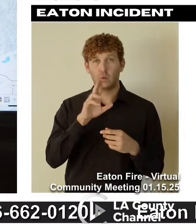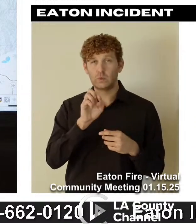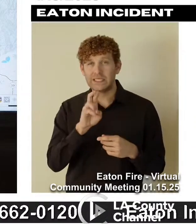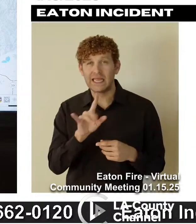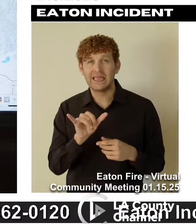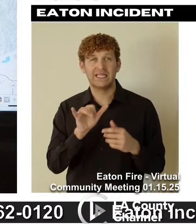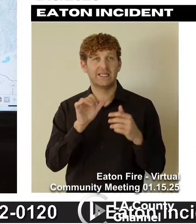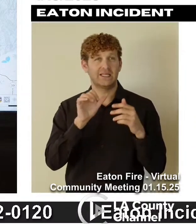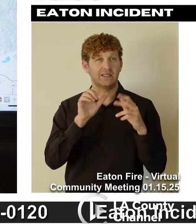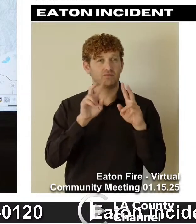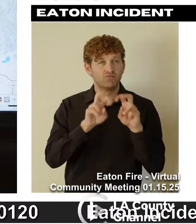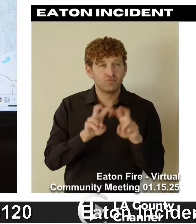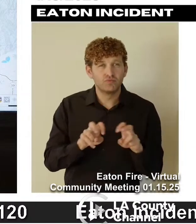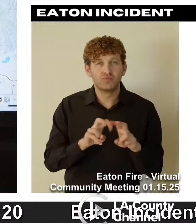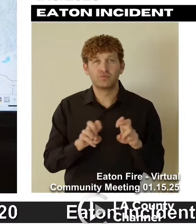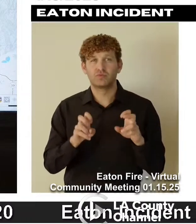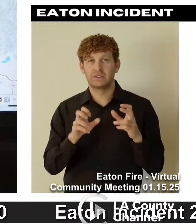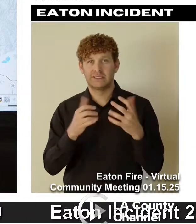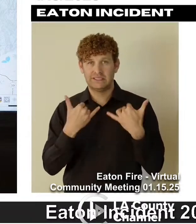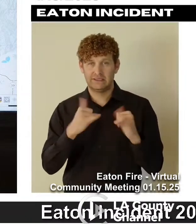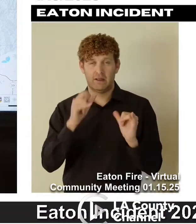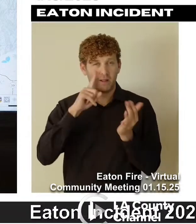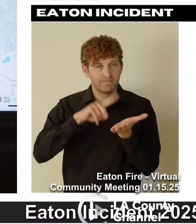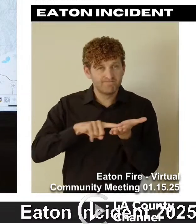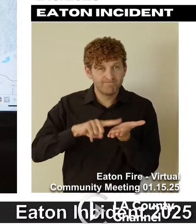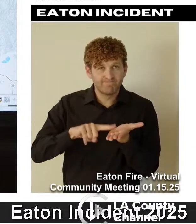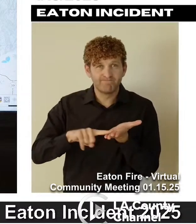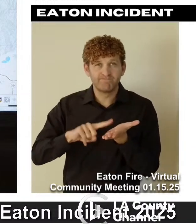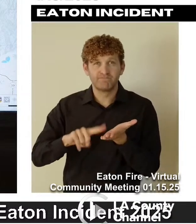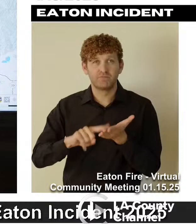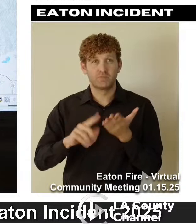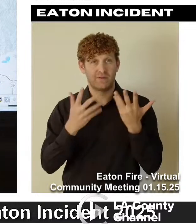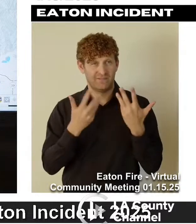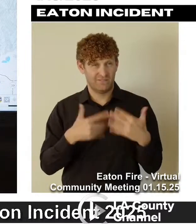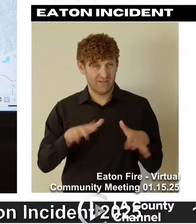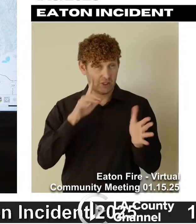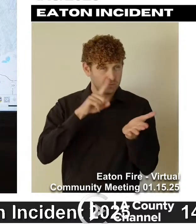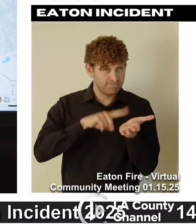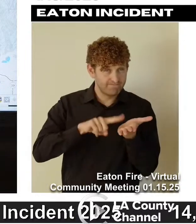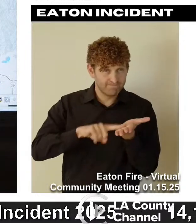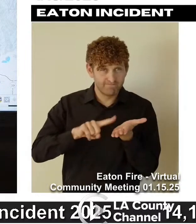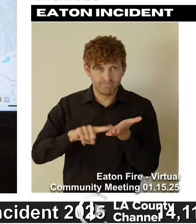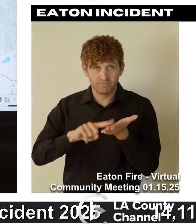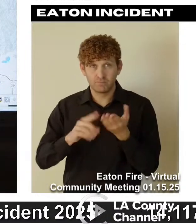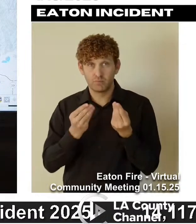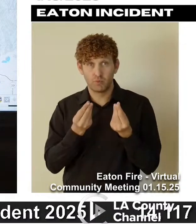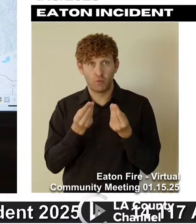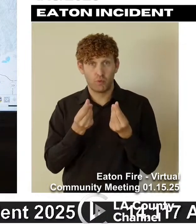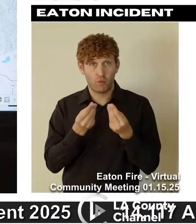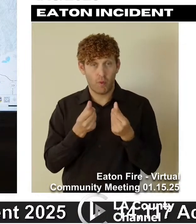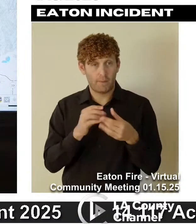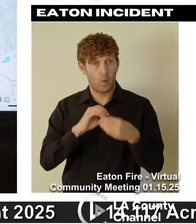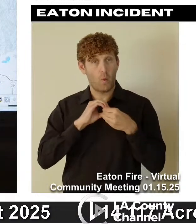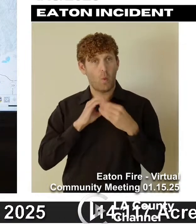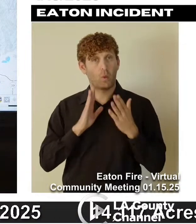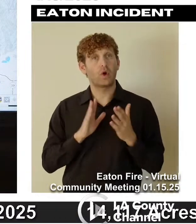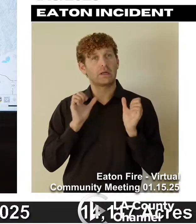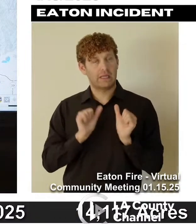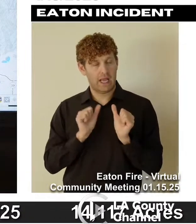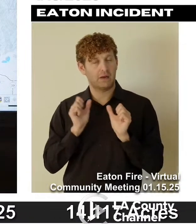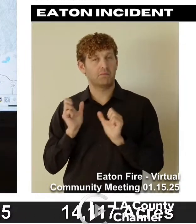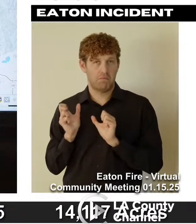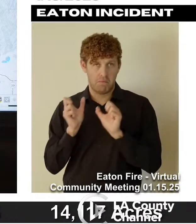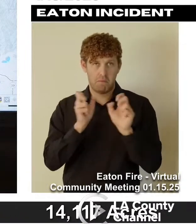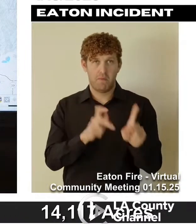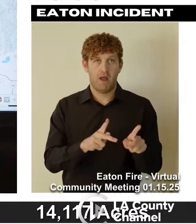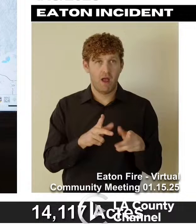determined. Once that work has been done, property owners will be allowed to return. Now, once you've been allowed to